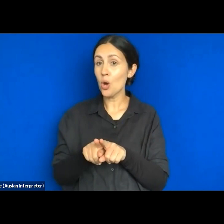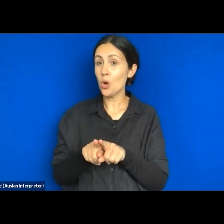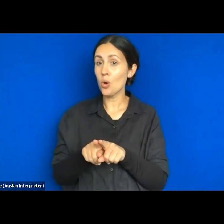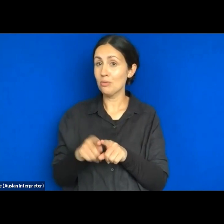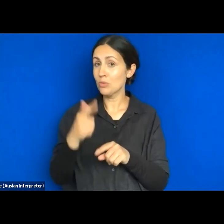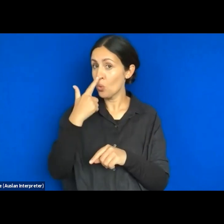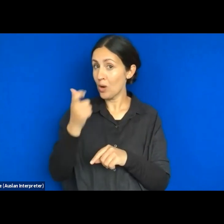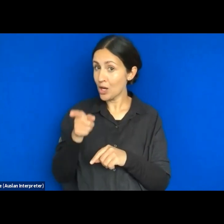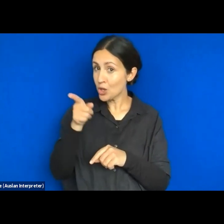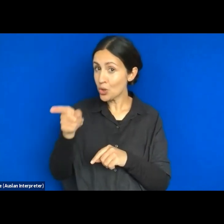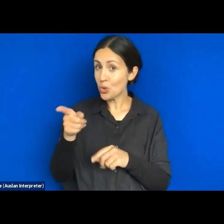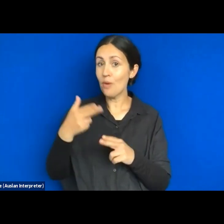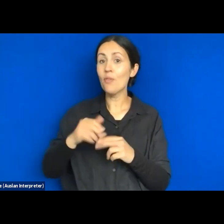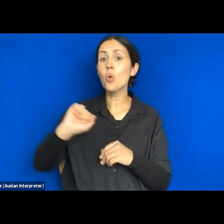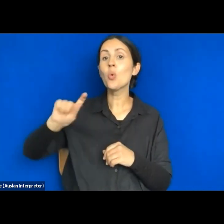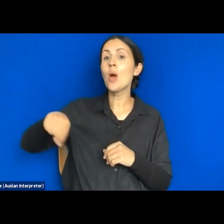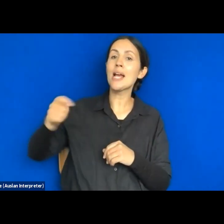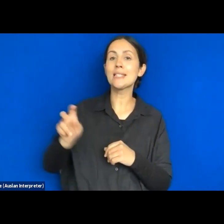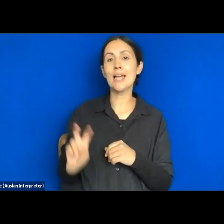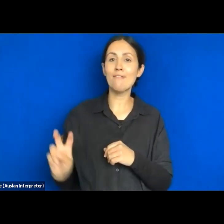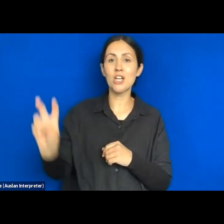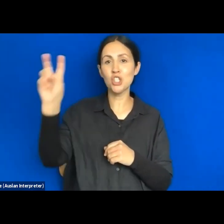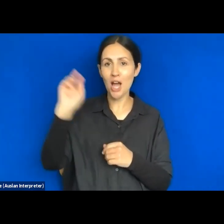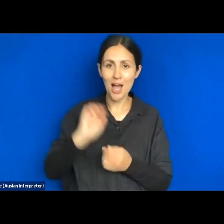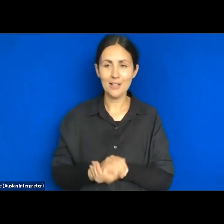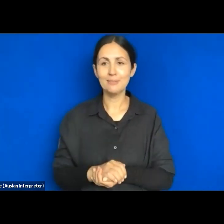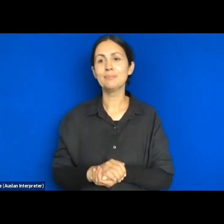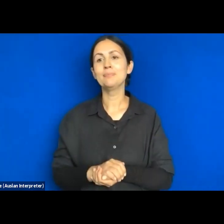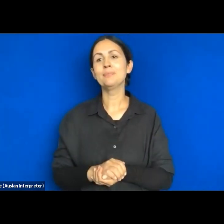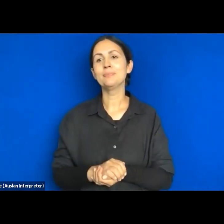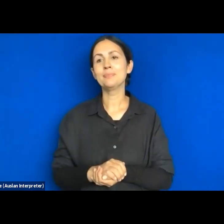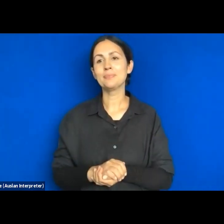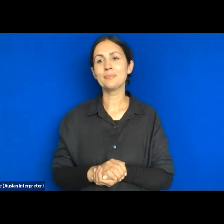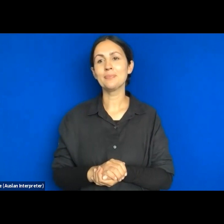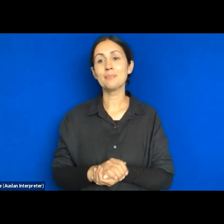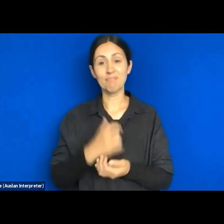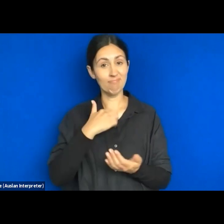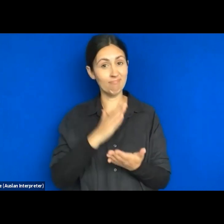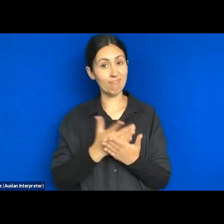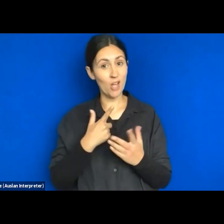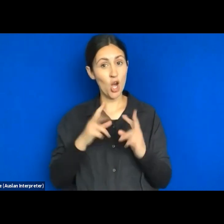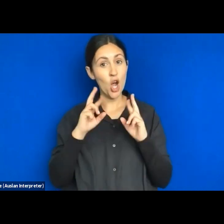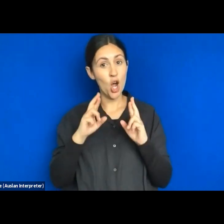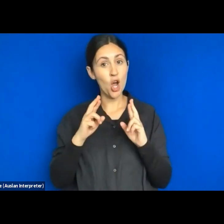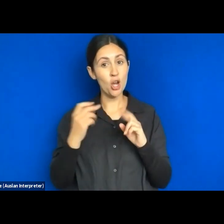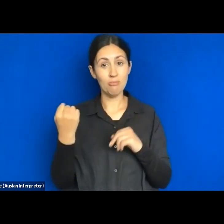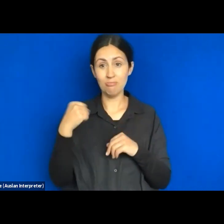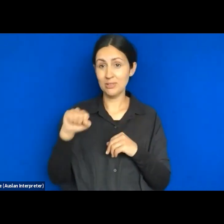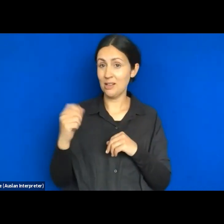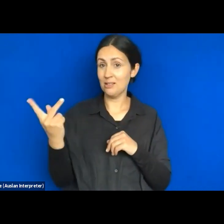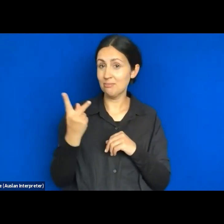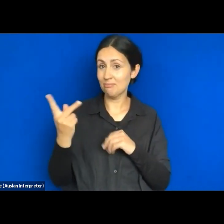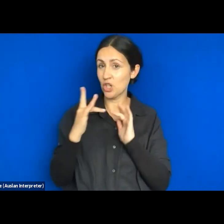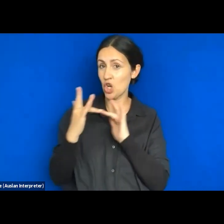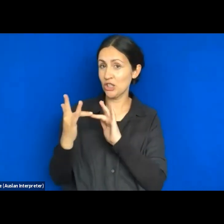in your next adventure. And I do hope we will maintain very good contact.